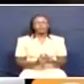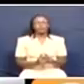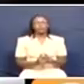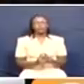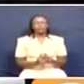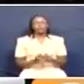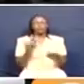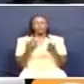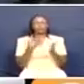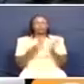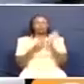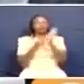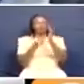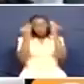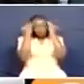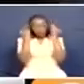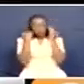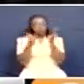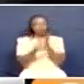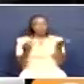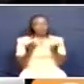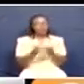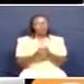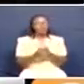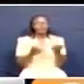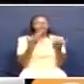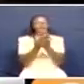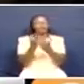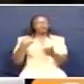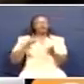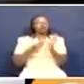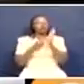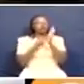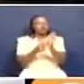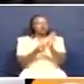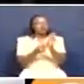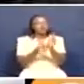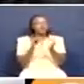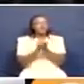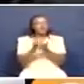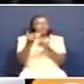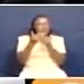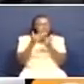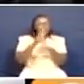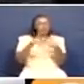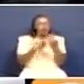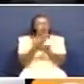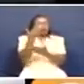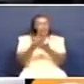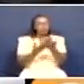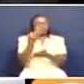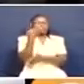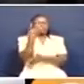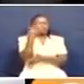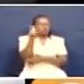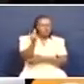show the court what the problem is, and in our application we have demonstrated, my lord, that nearly all the papers, form 34A and